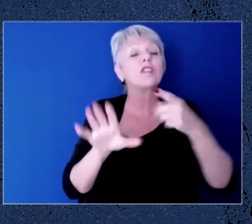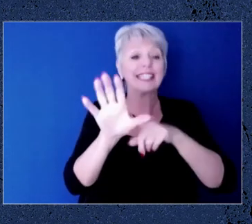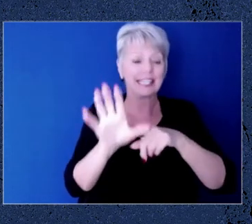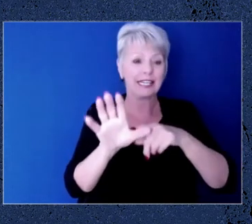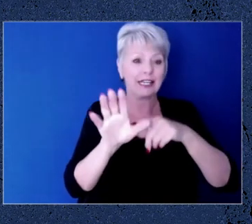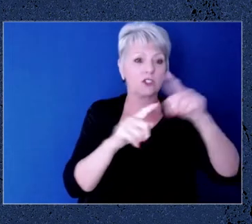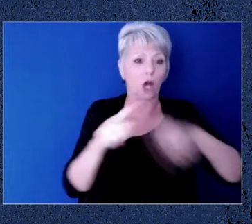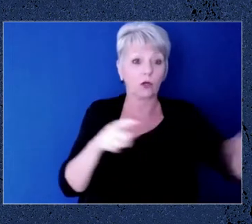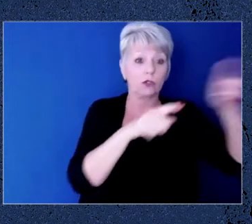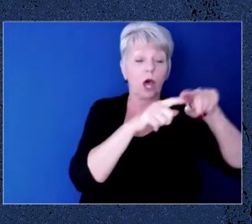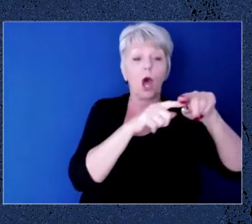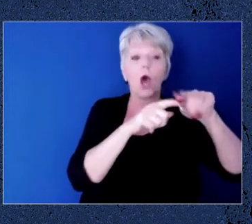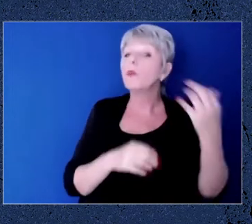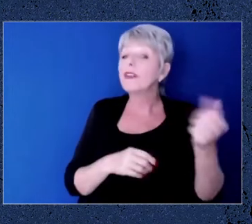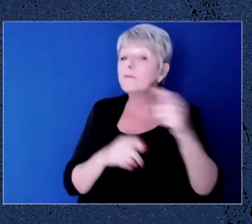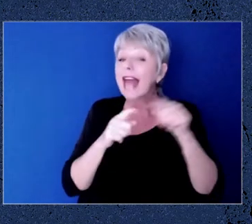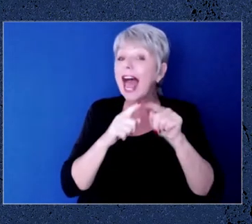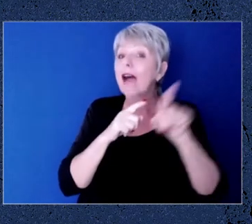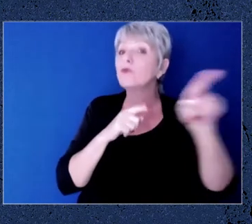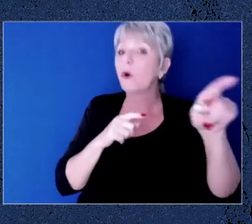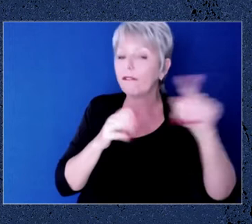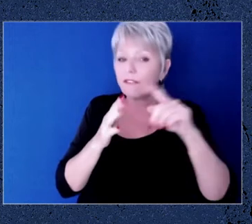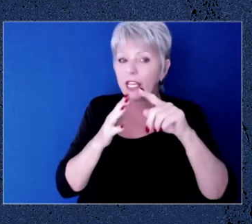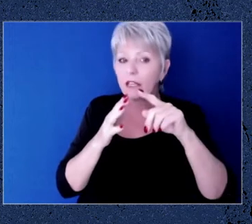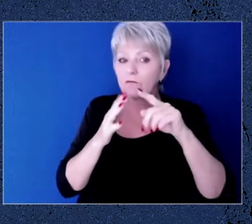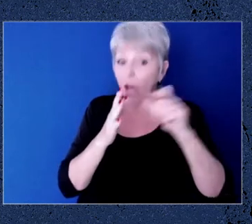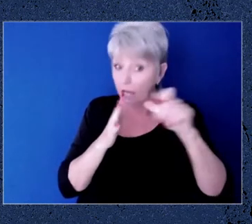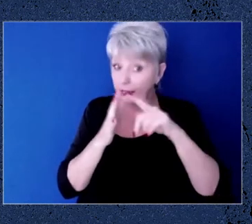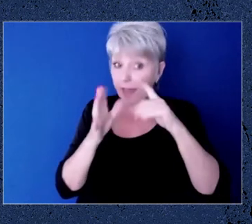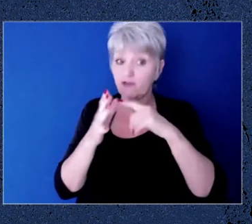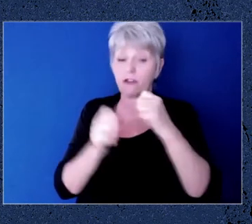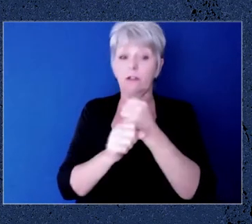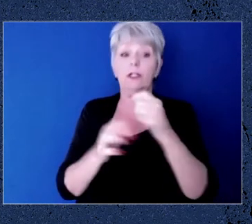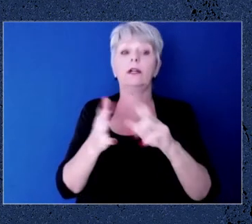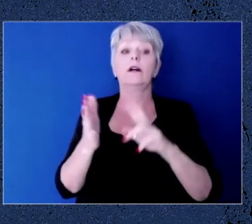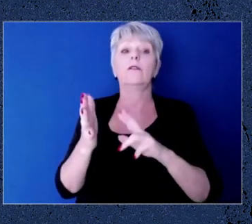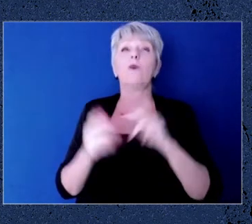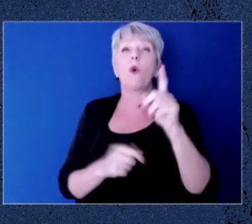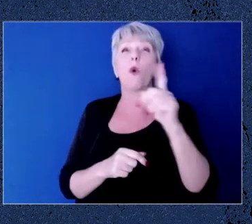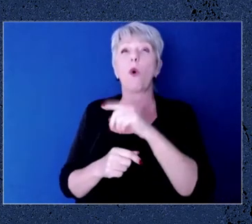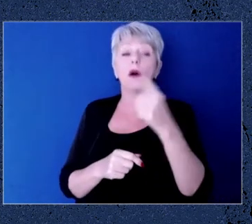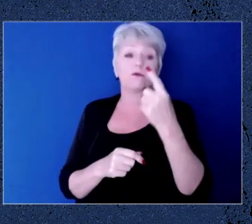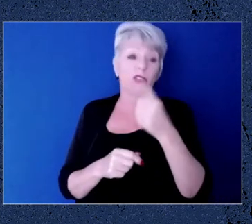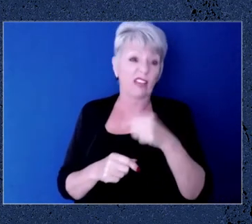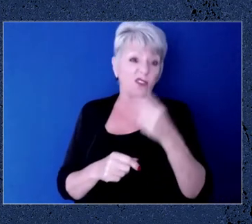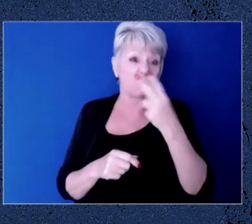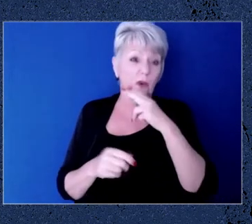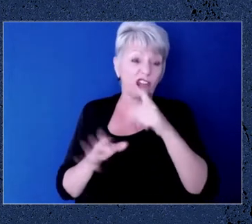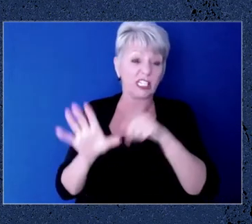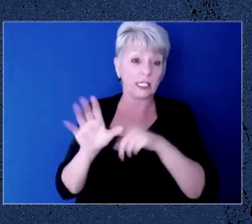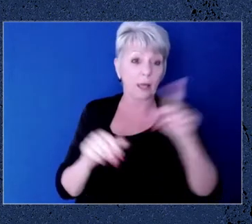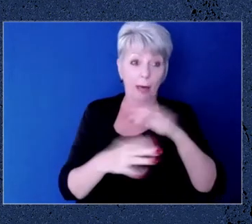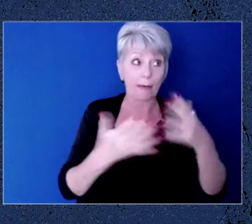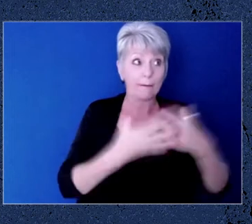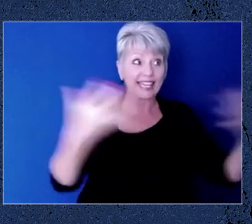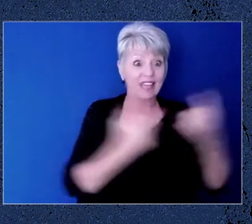age now for about 12,000 years, right? That was a huge environmental shift, you know, like the big global thing. The biggest change that's occurred in the Australian continent